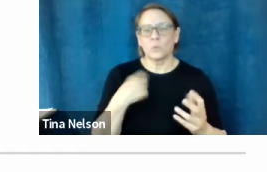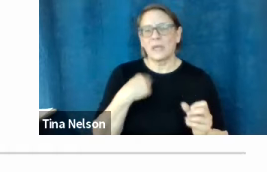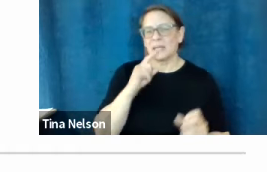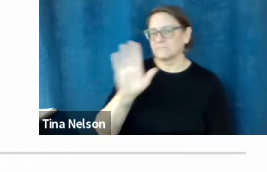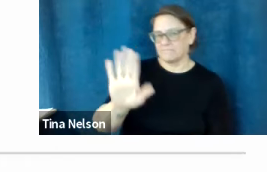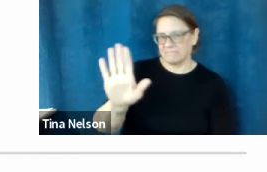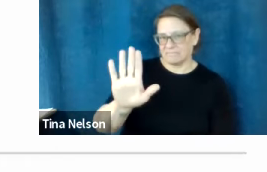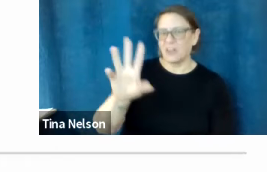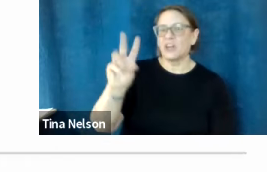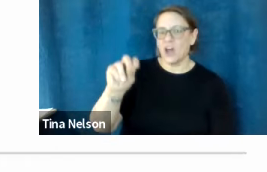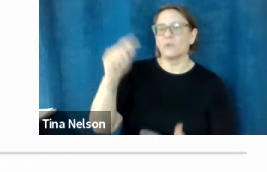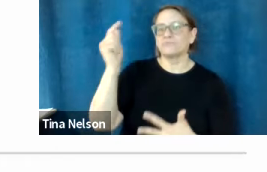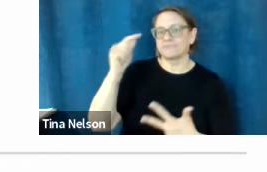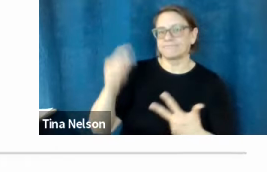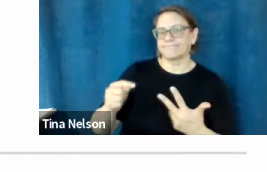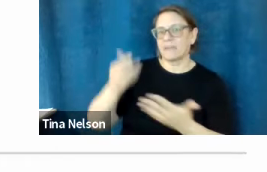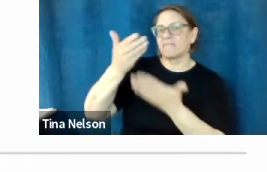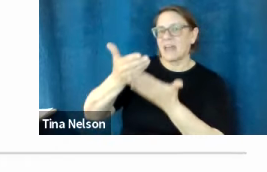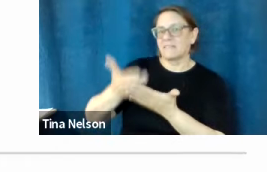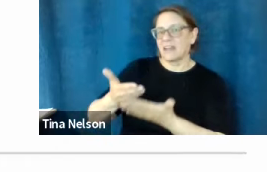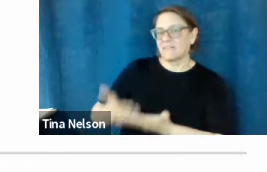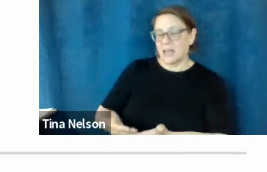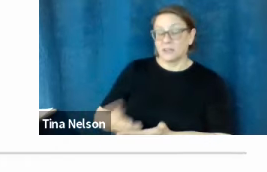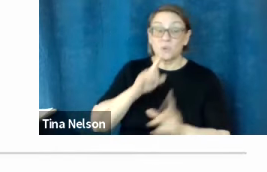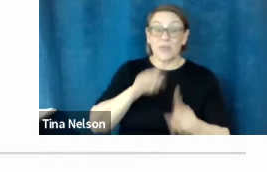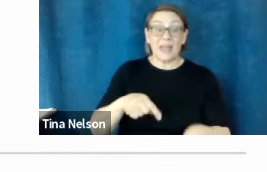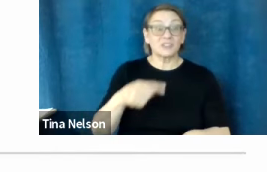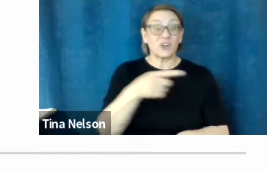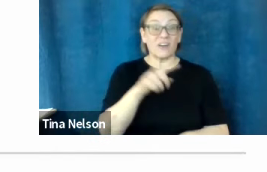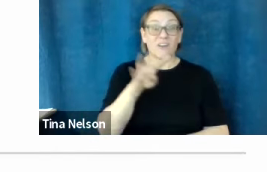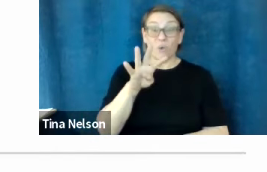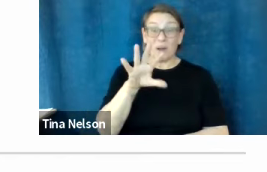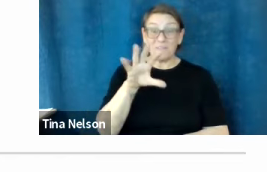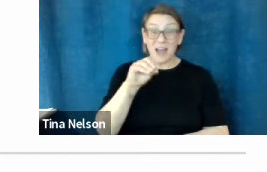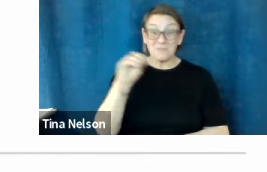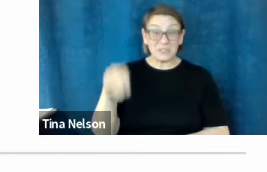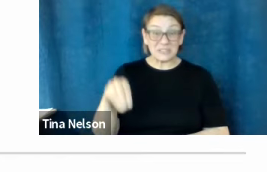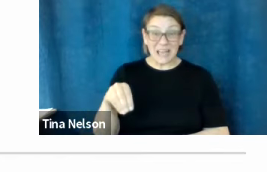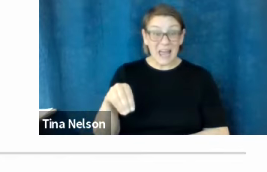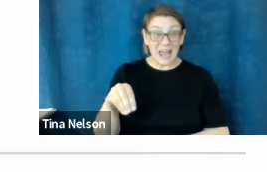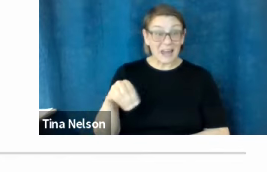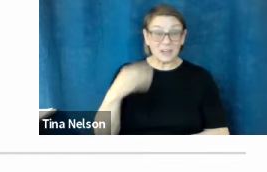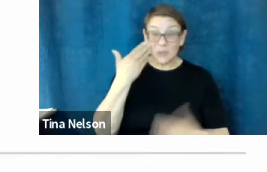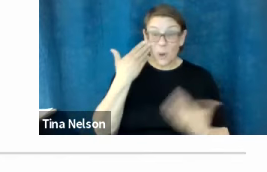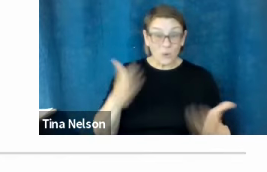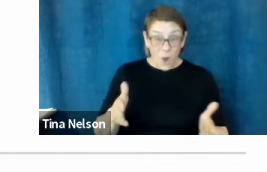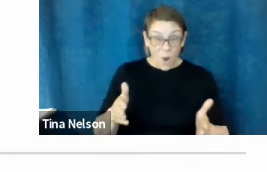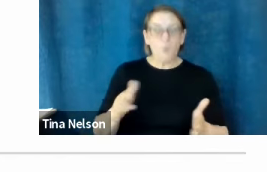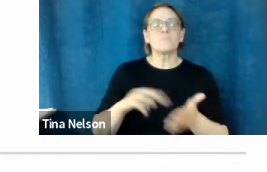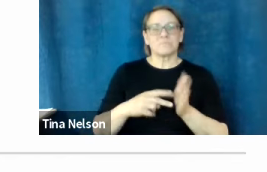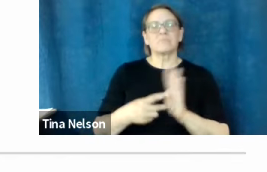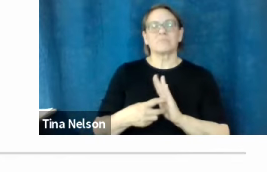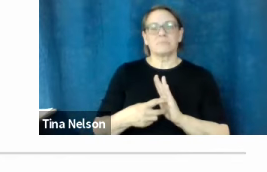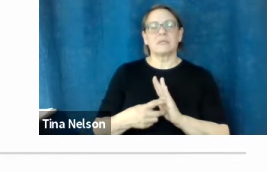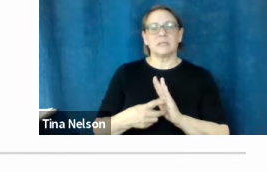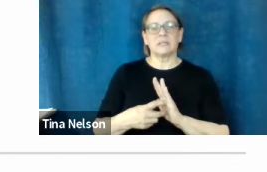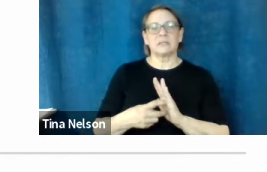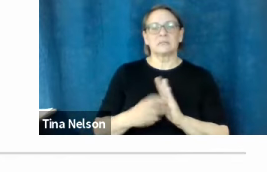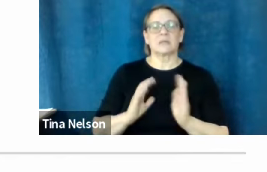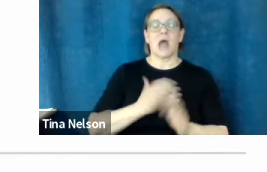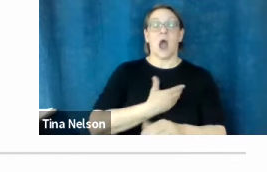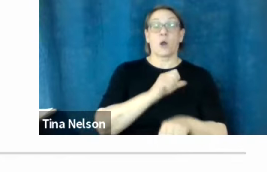X, Y, and Z. So the answer here being 45%, they don't specifically know. That means our, our, uh,